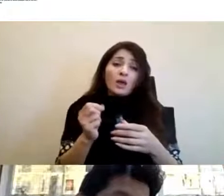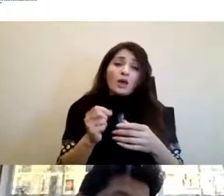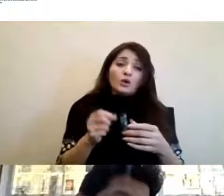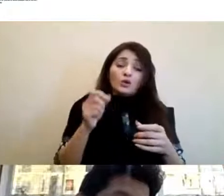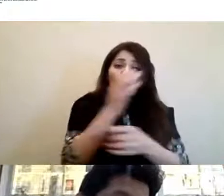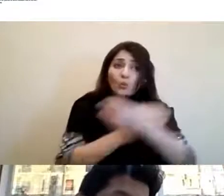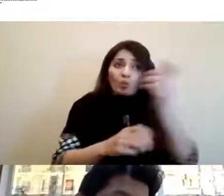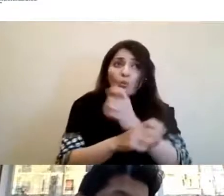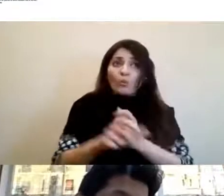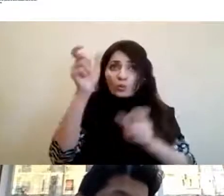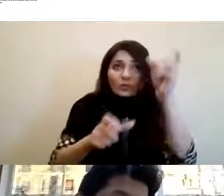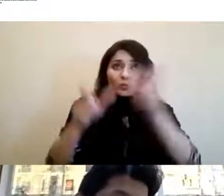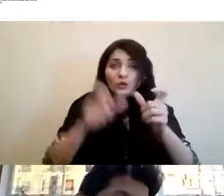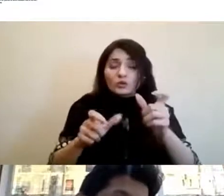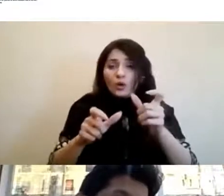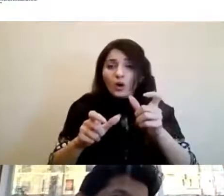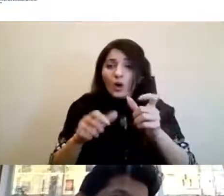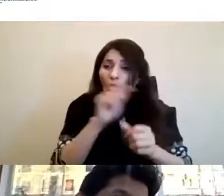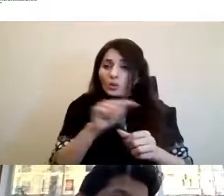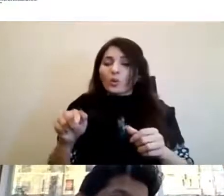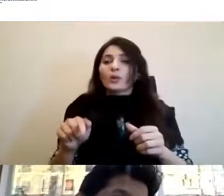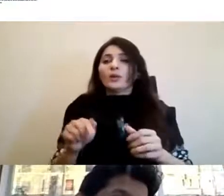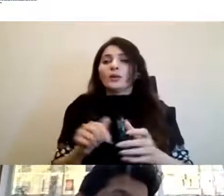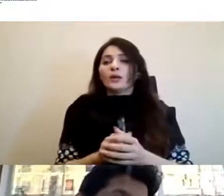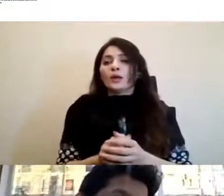disabilities. And UN Convention,